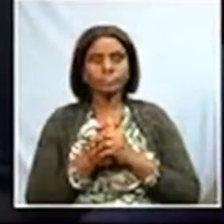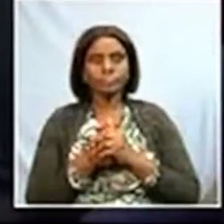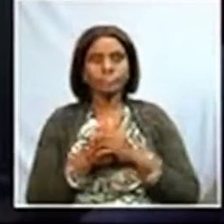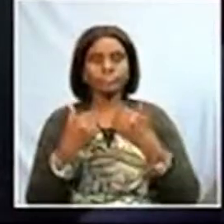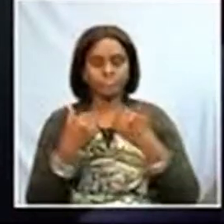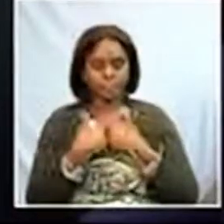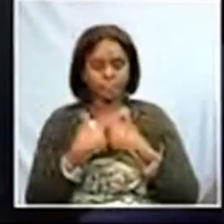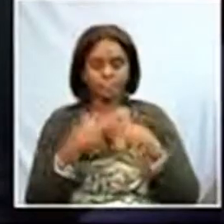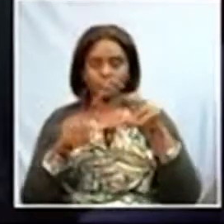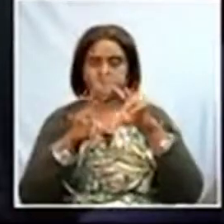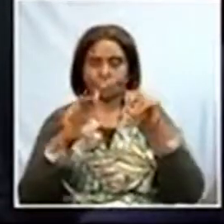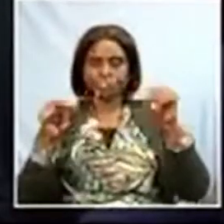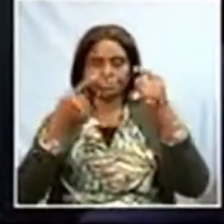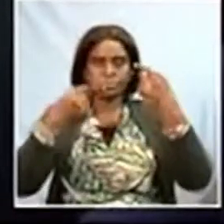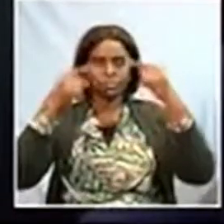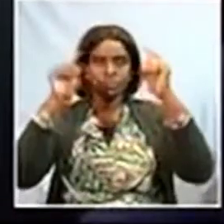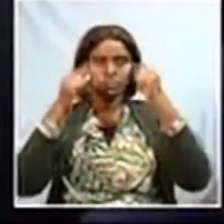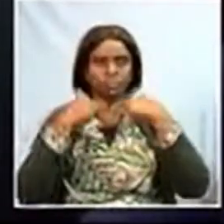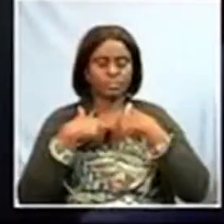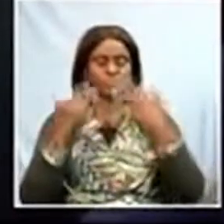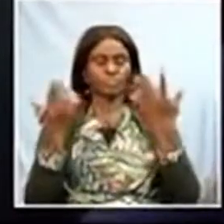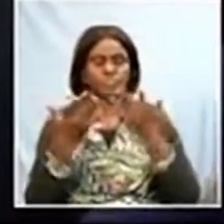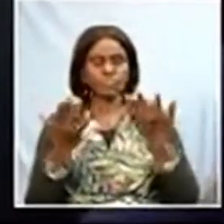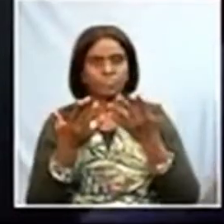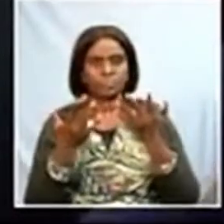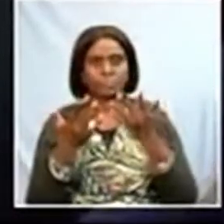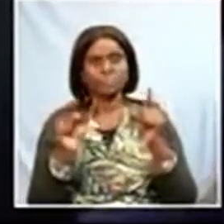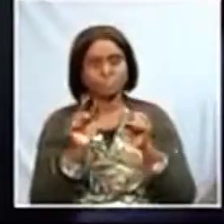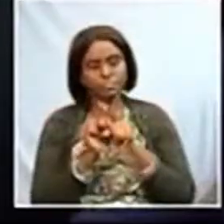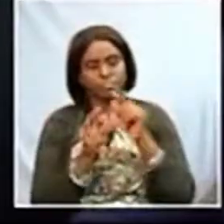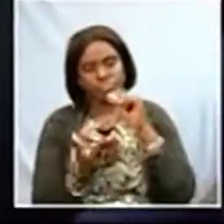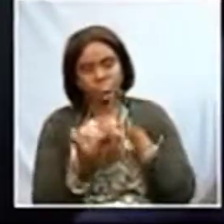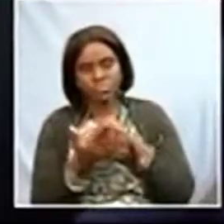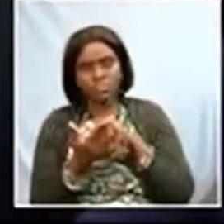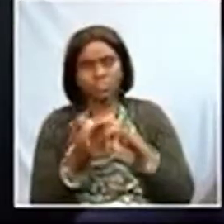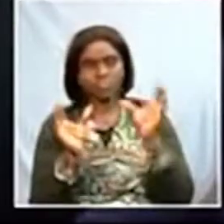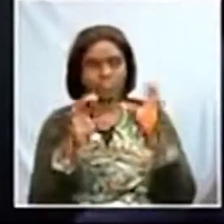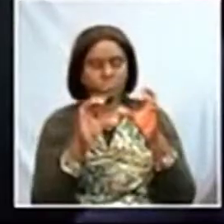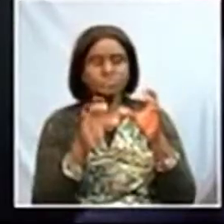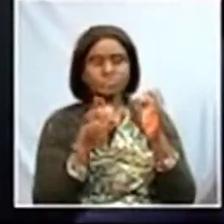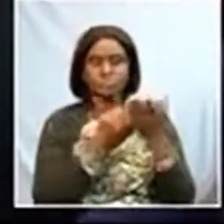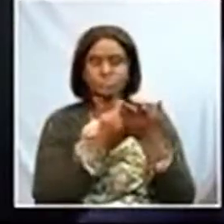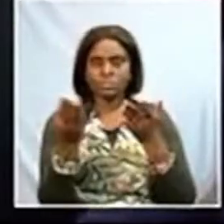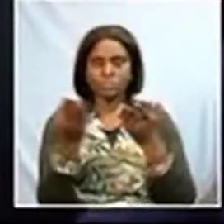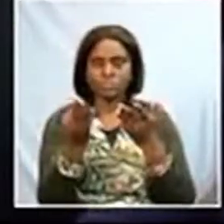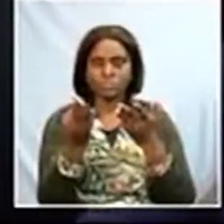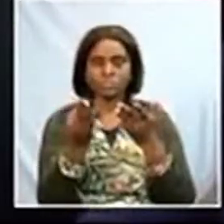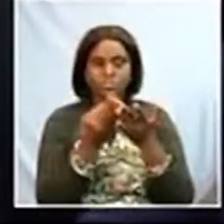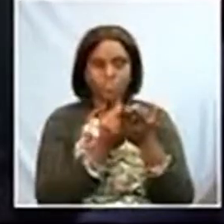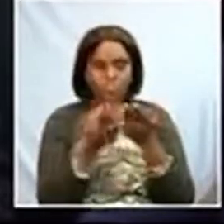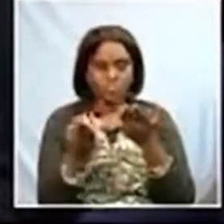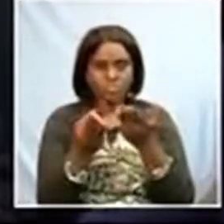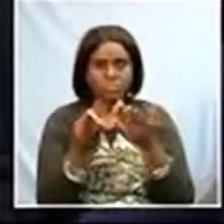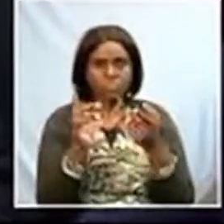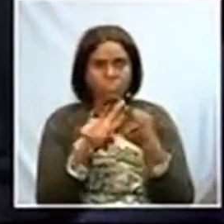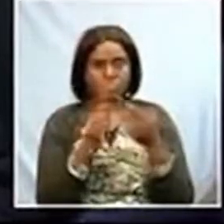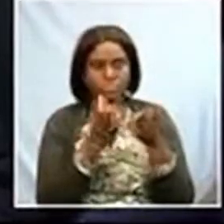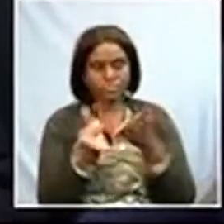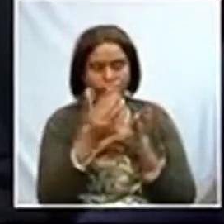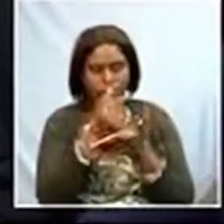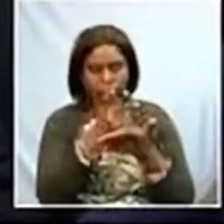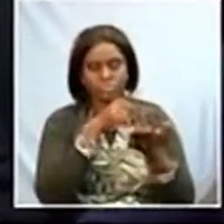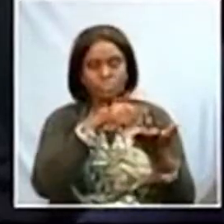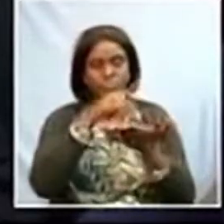there was no progress, and the council failed to recover the